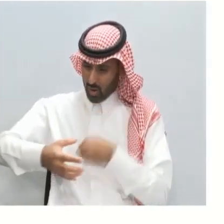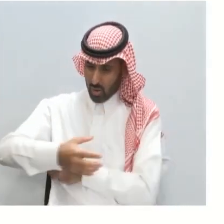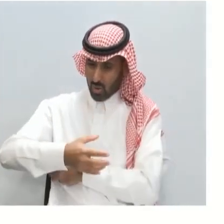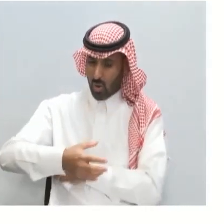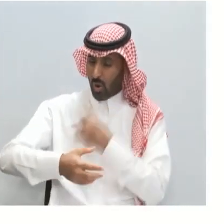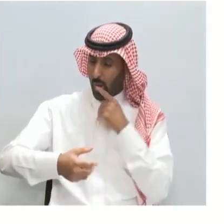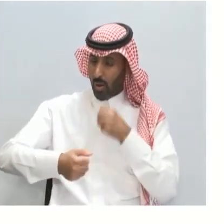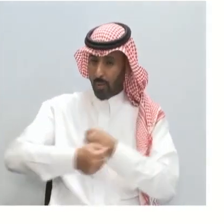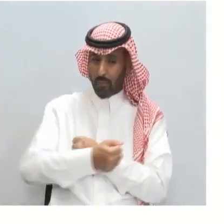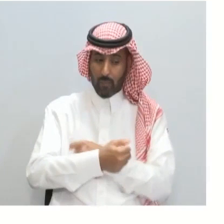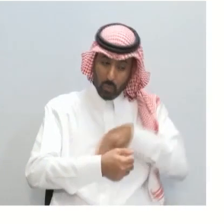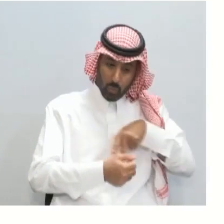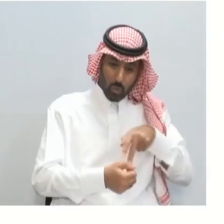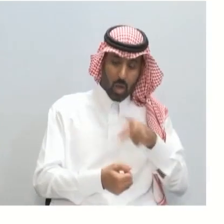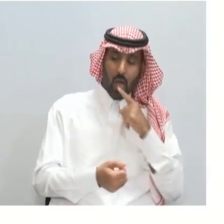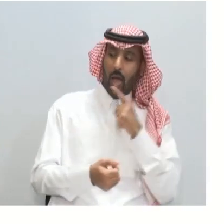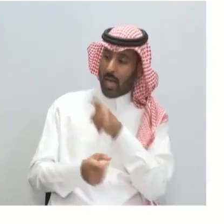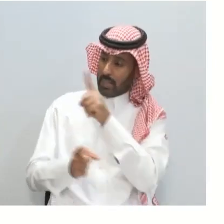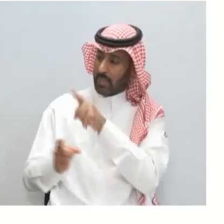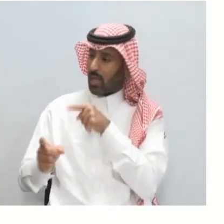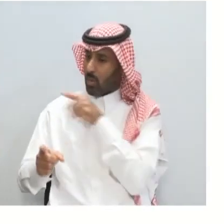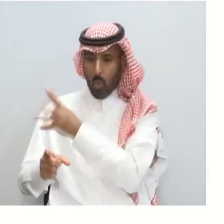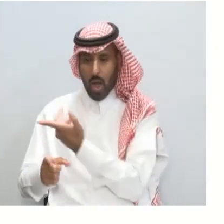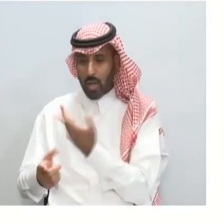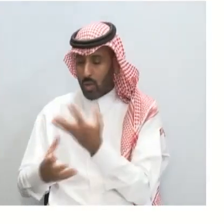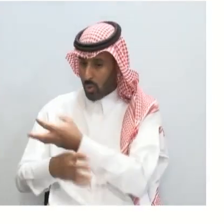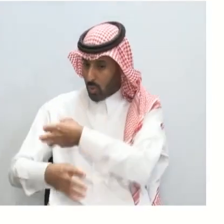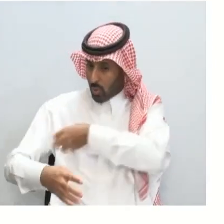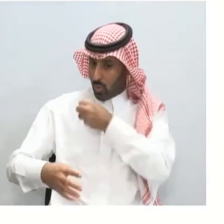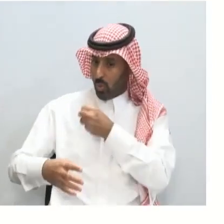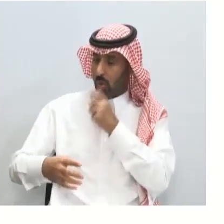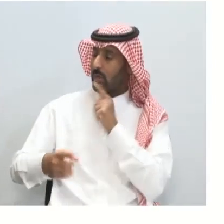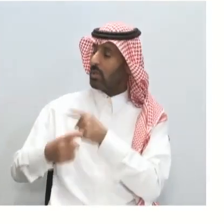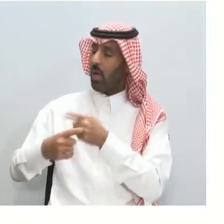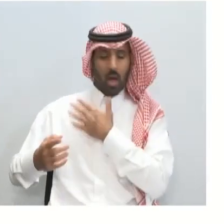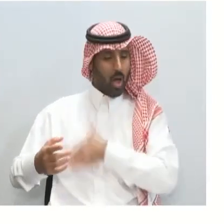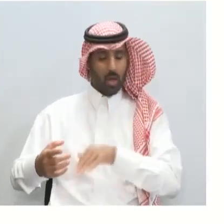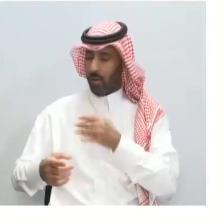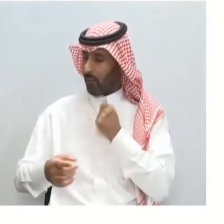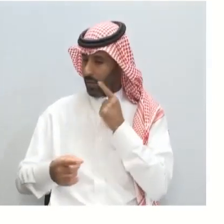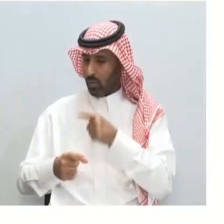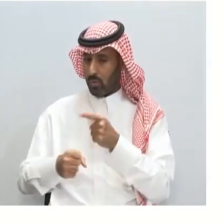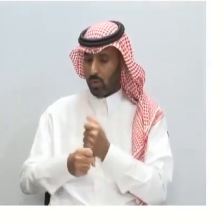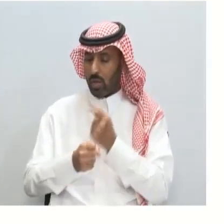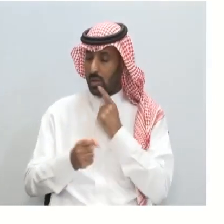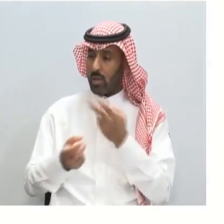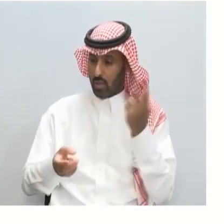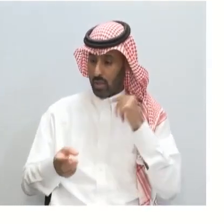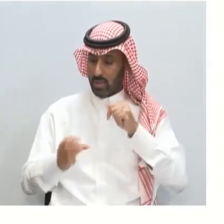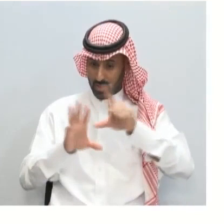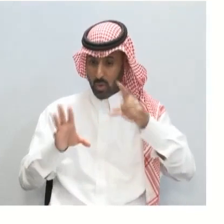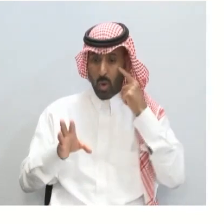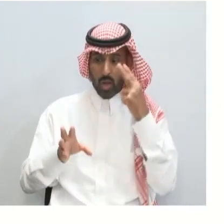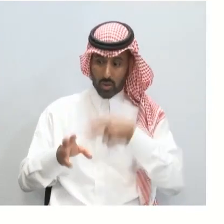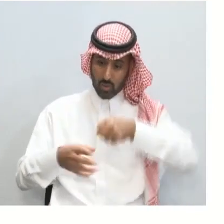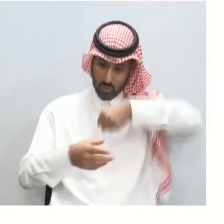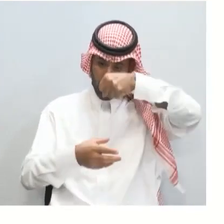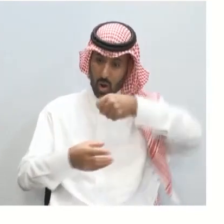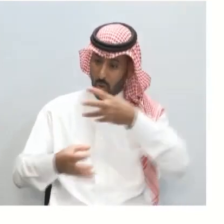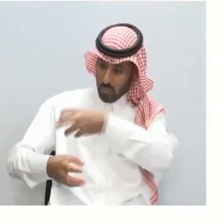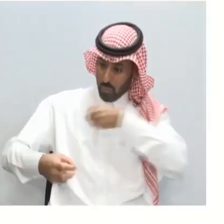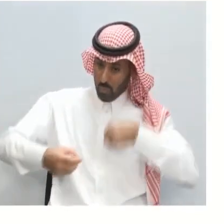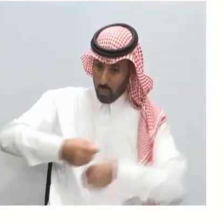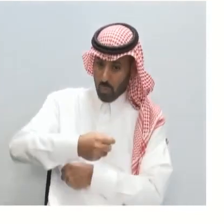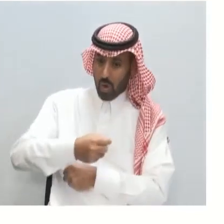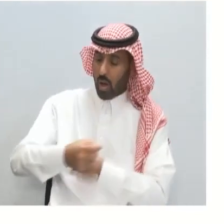bag. When I asked him about it, he acted all innocent. Then this week, I caught him taking a pair of pants. This time